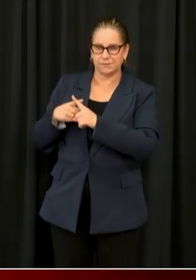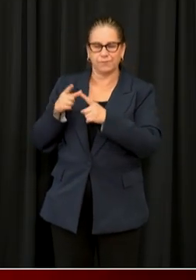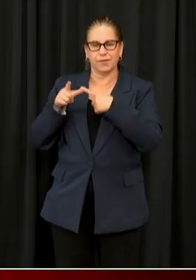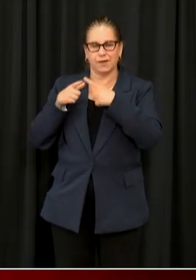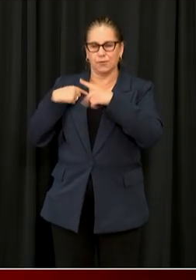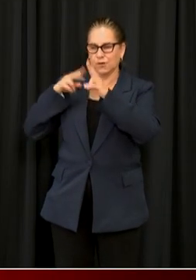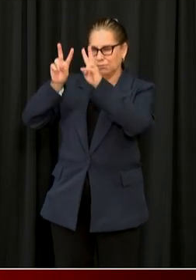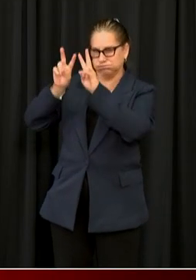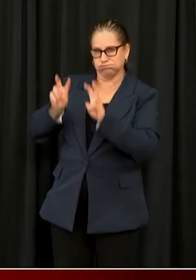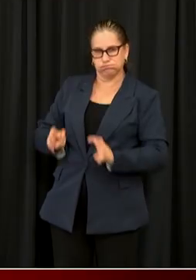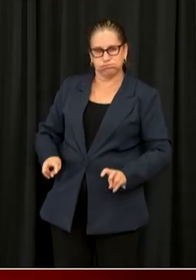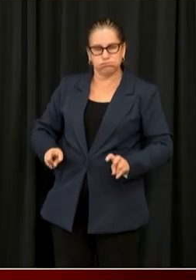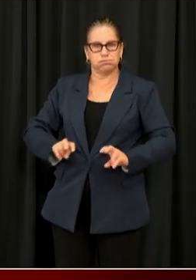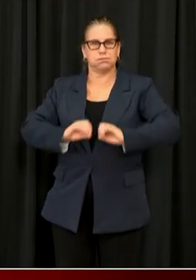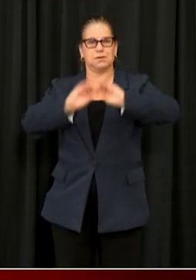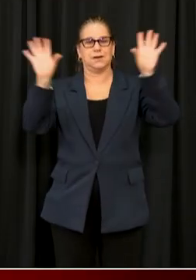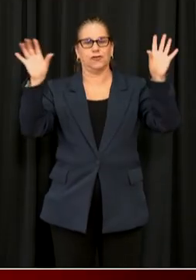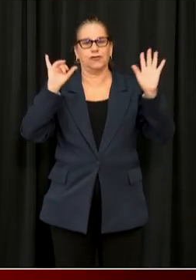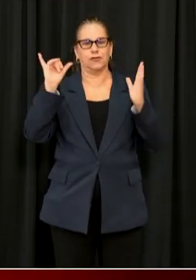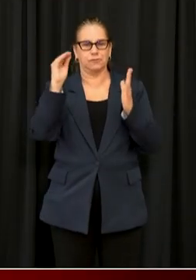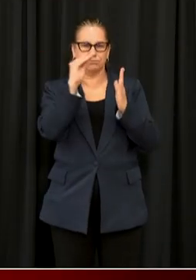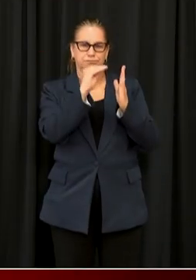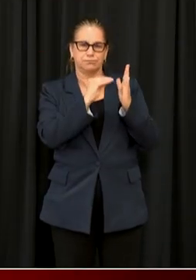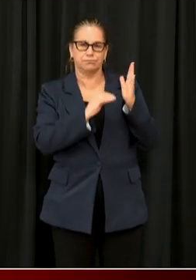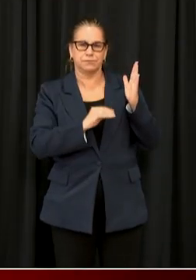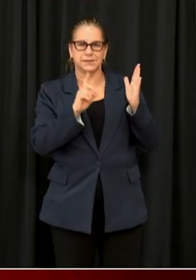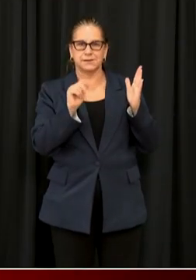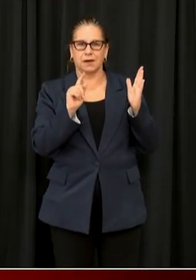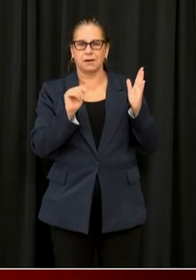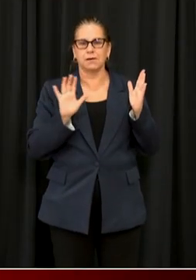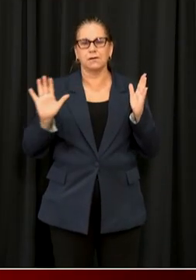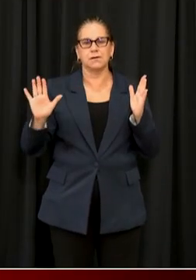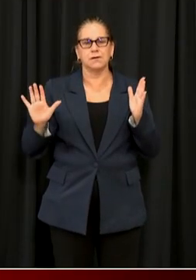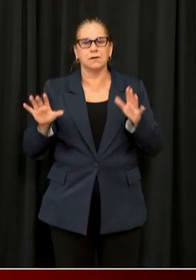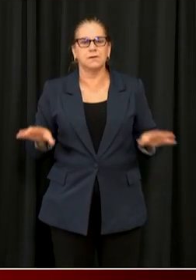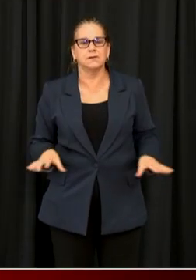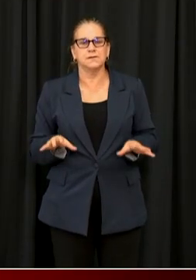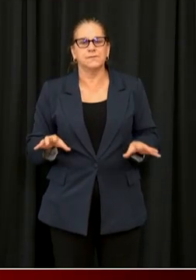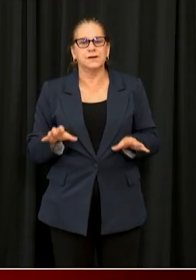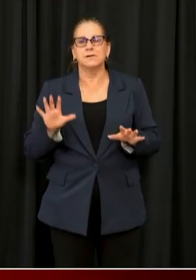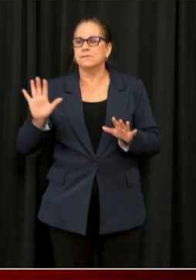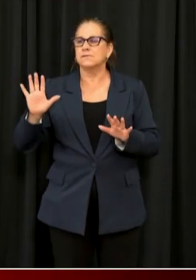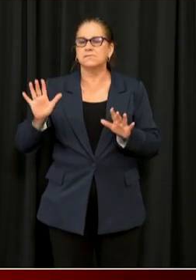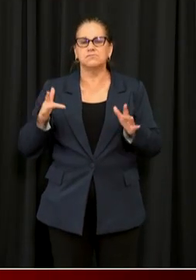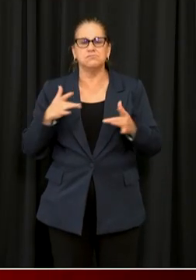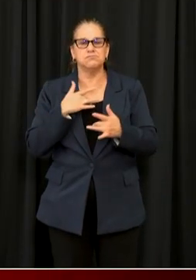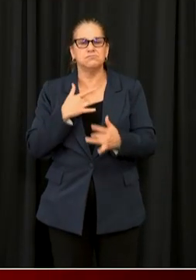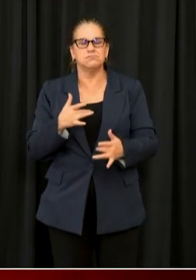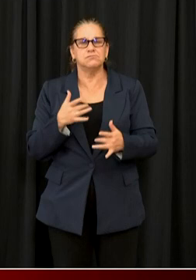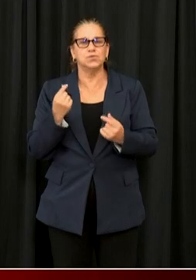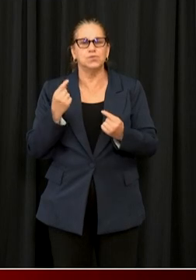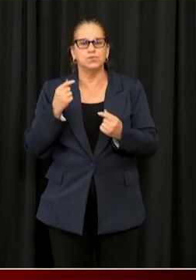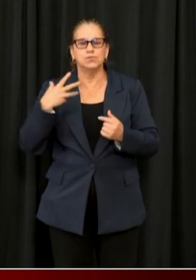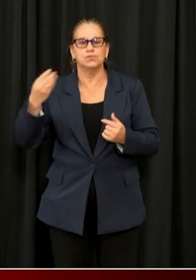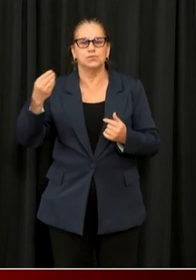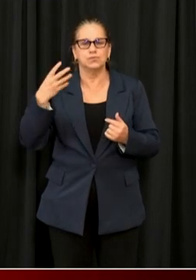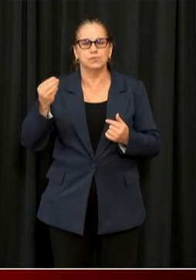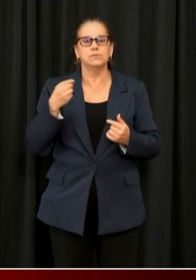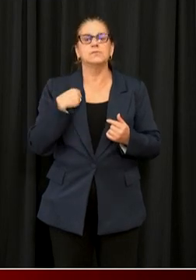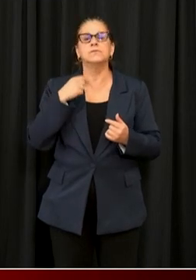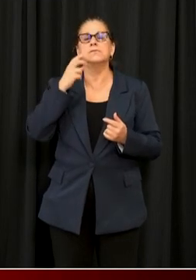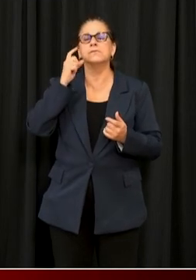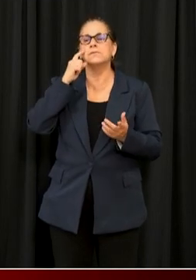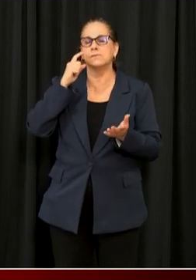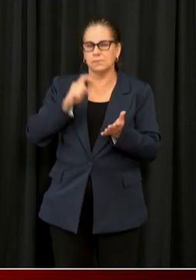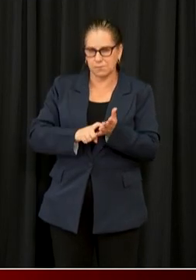about their recent movements. So it gives us the ability to begin to identify their contacts. We